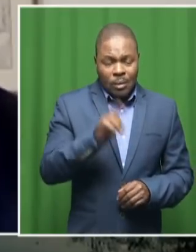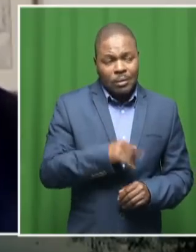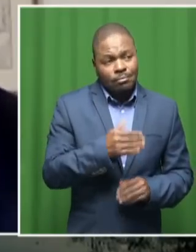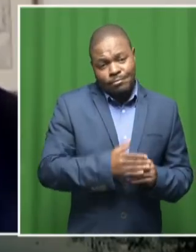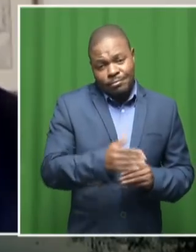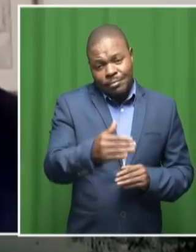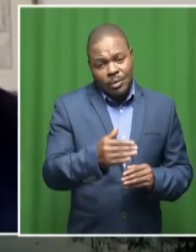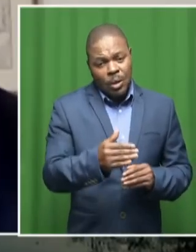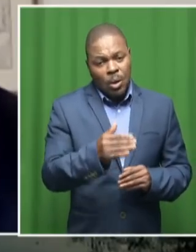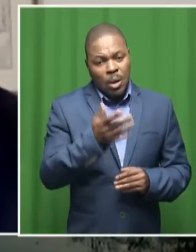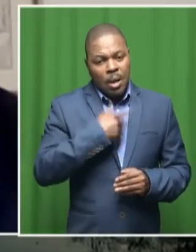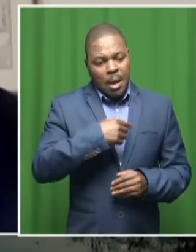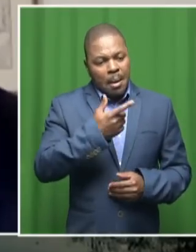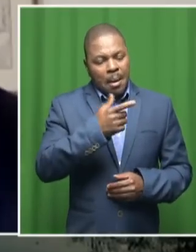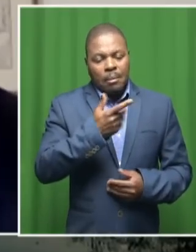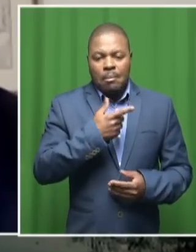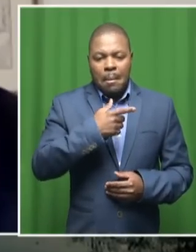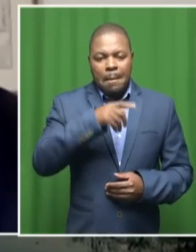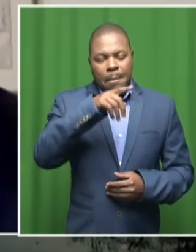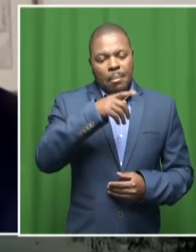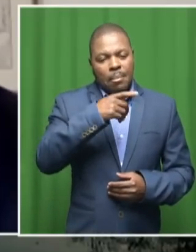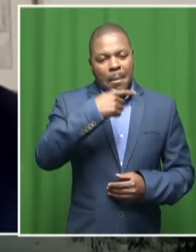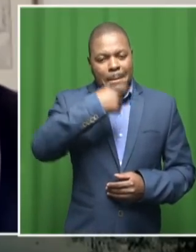on the personal income tax?